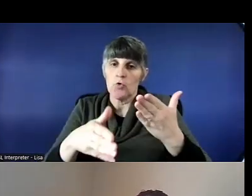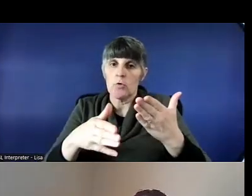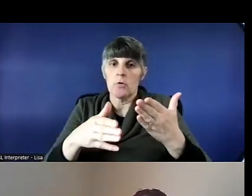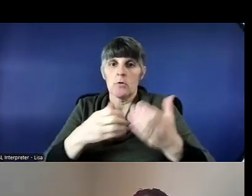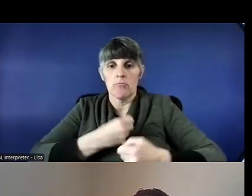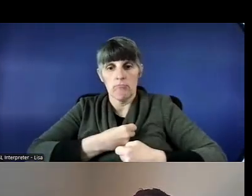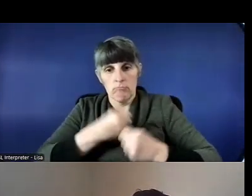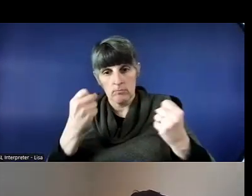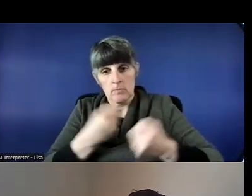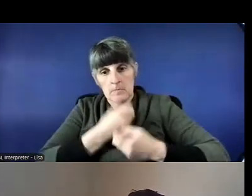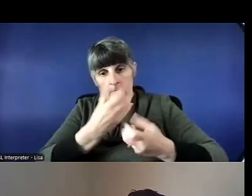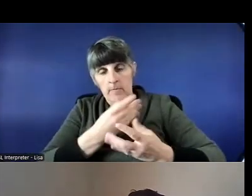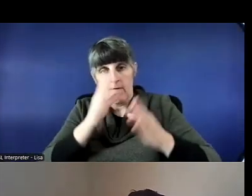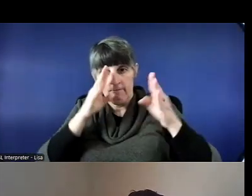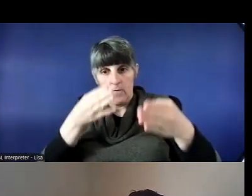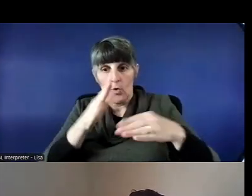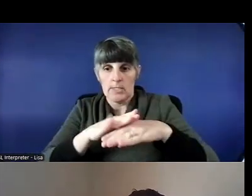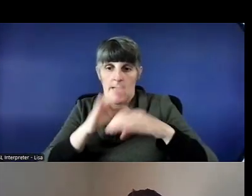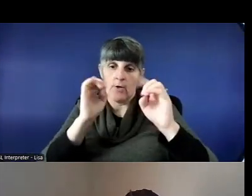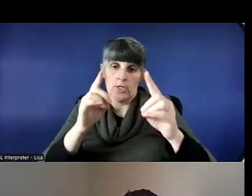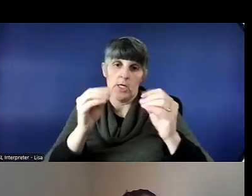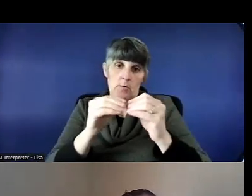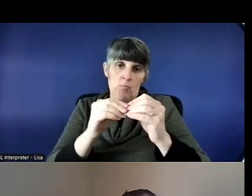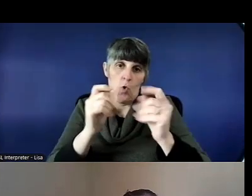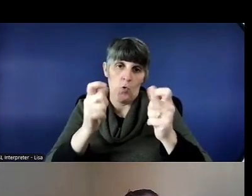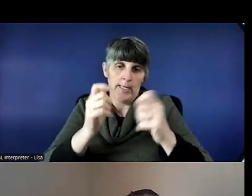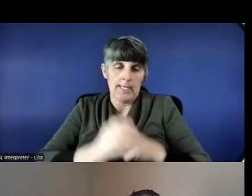to focusing on their education more quickly.